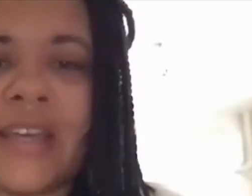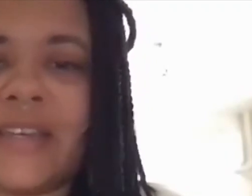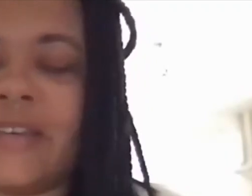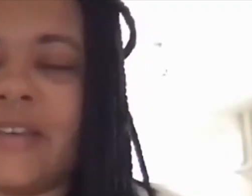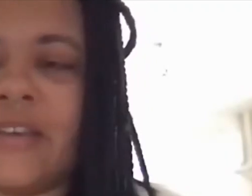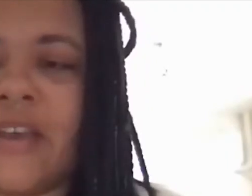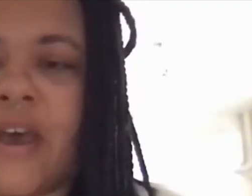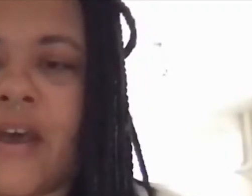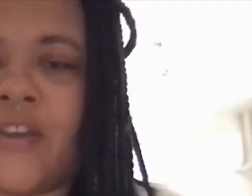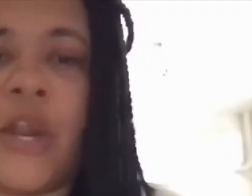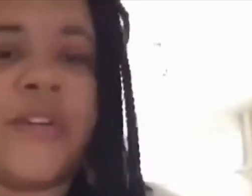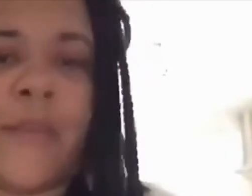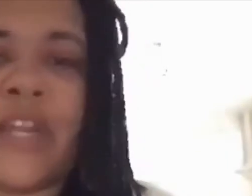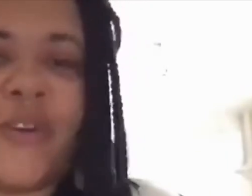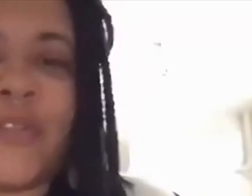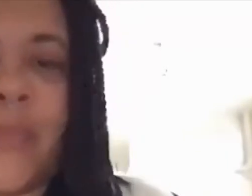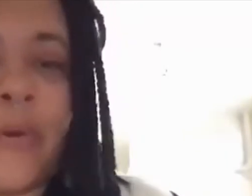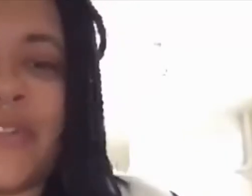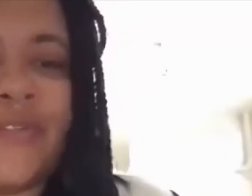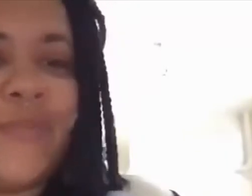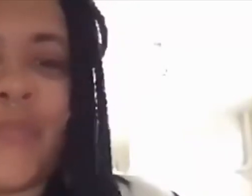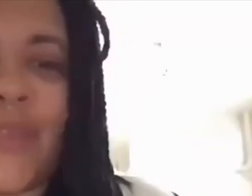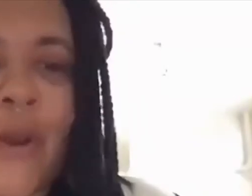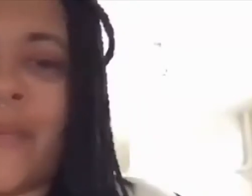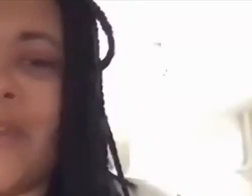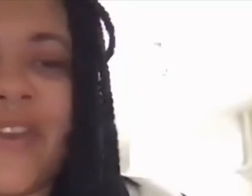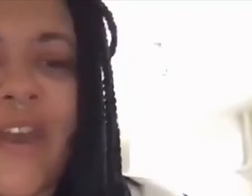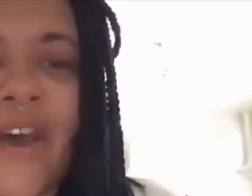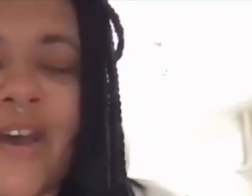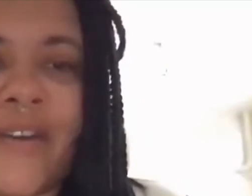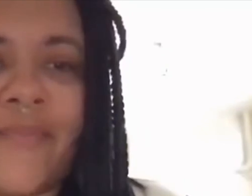and like a dominatrix posts